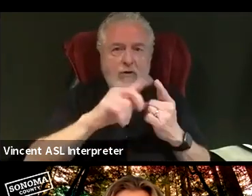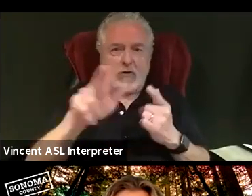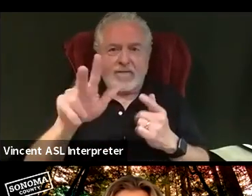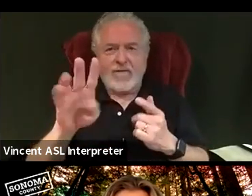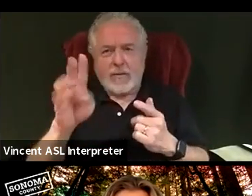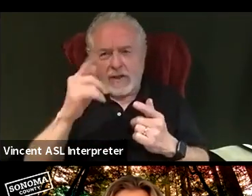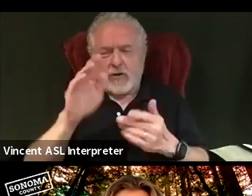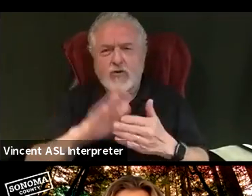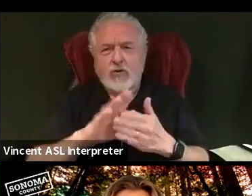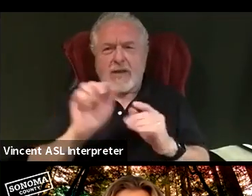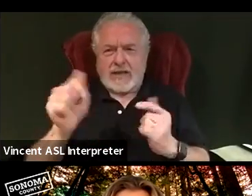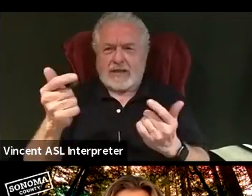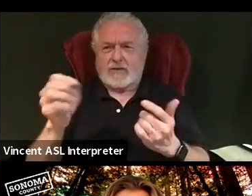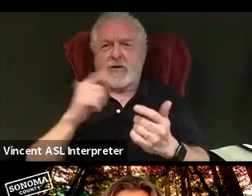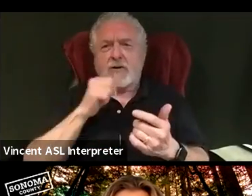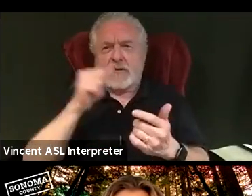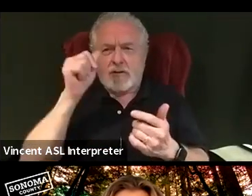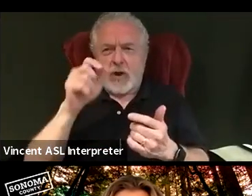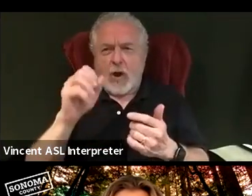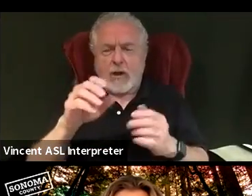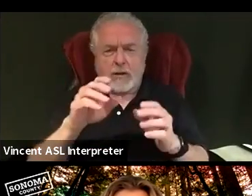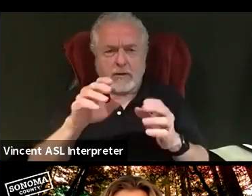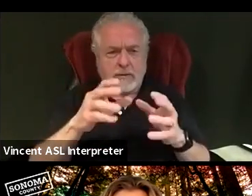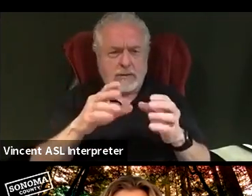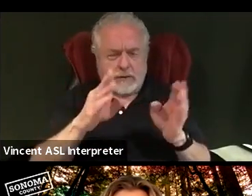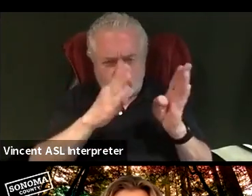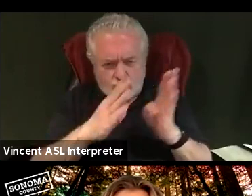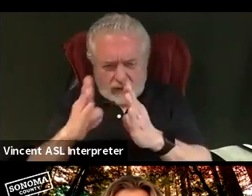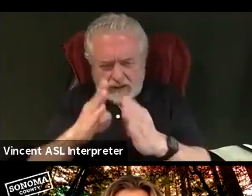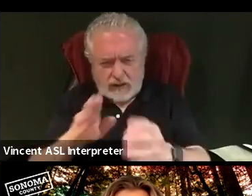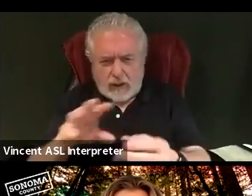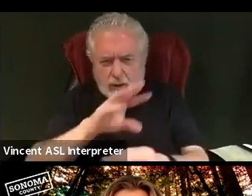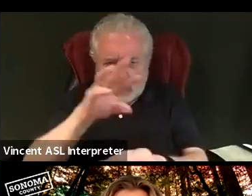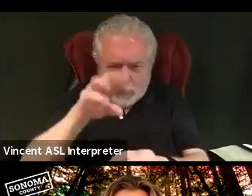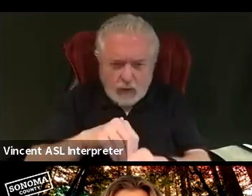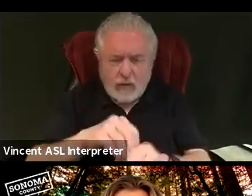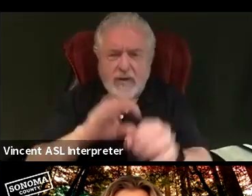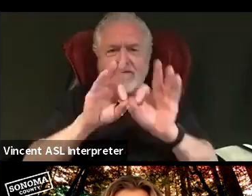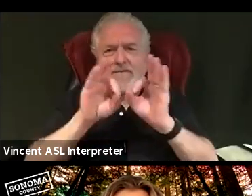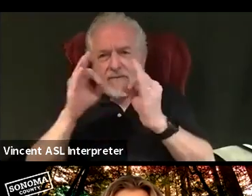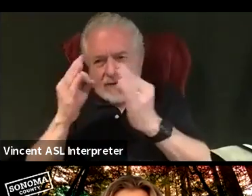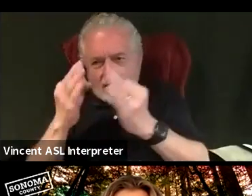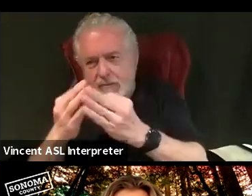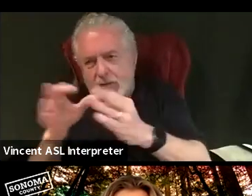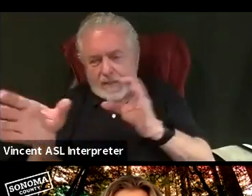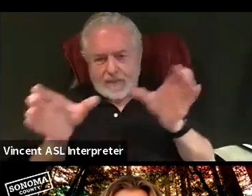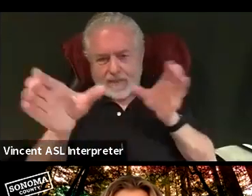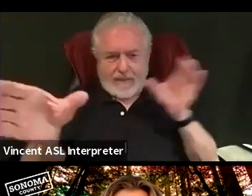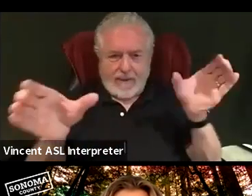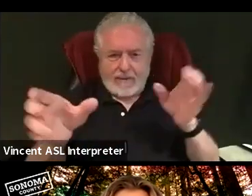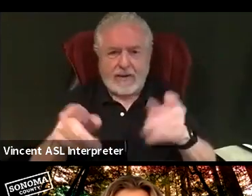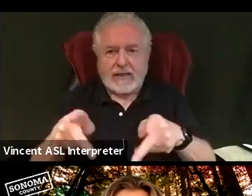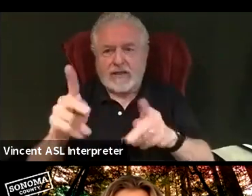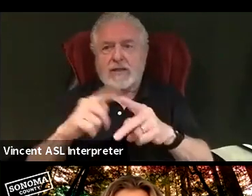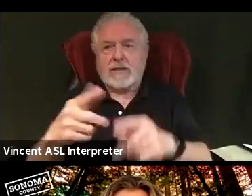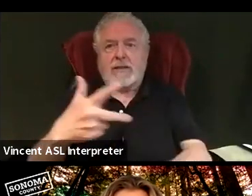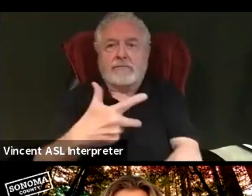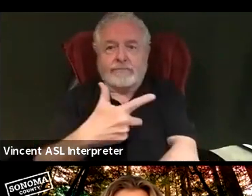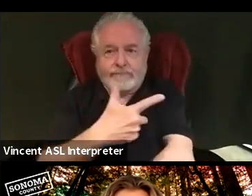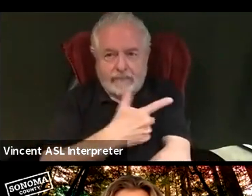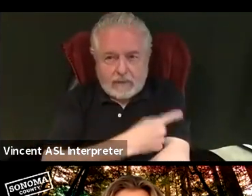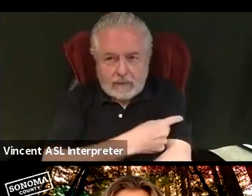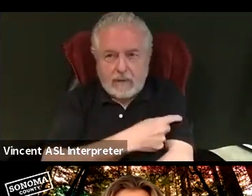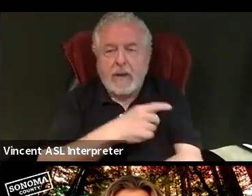because the school-aged adults, our strategies include the family because of course they have to have consent to get